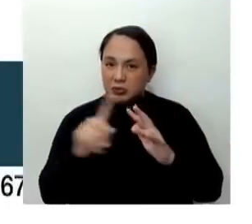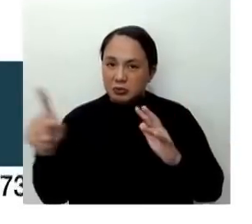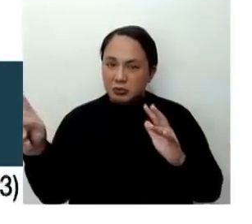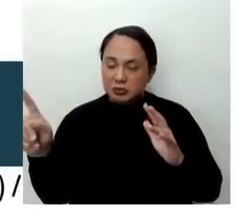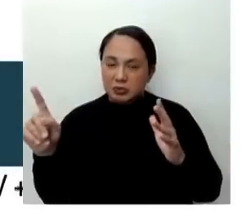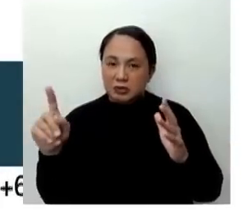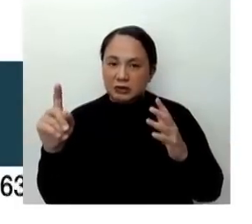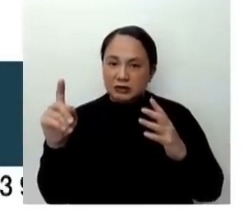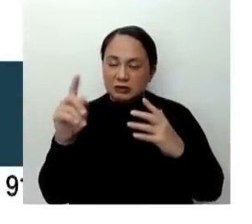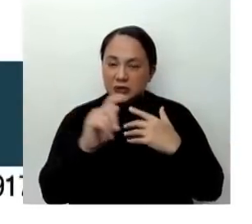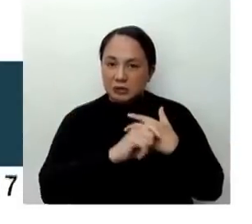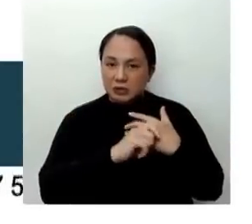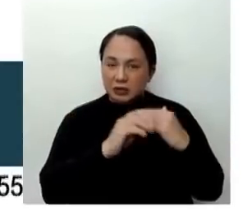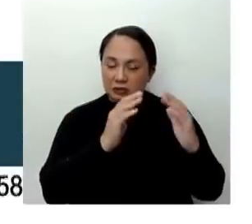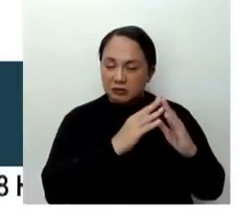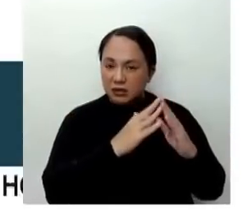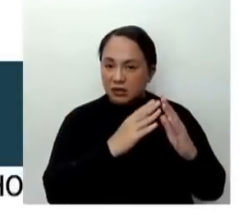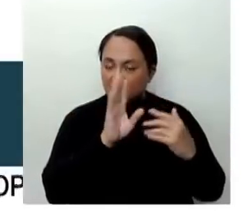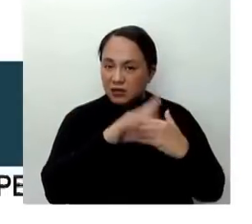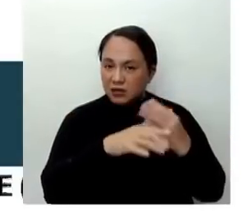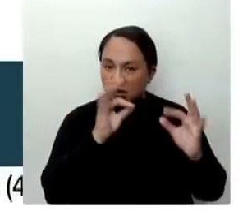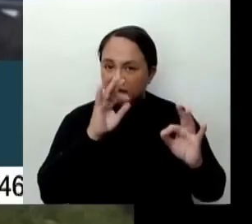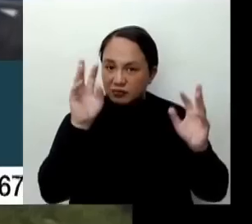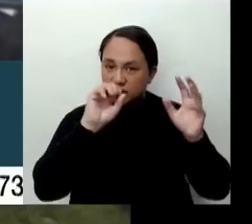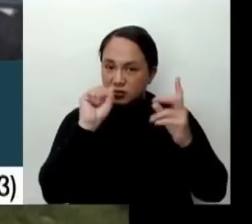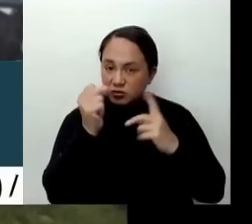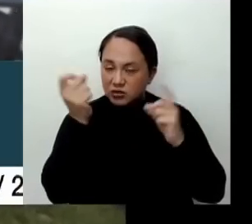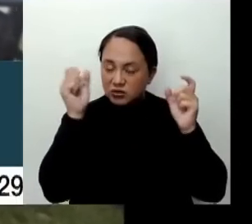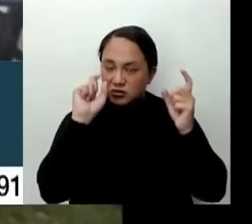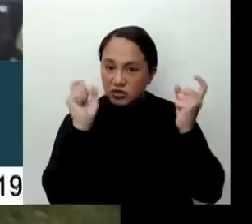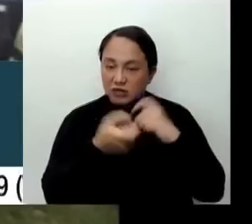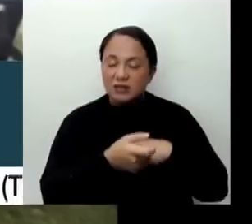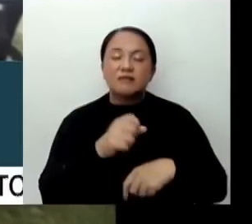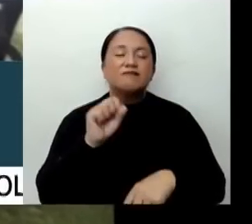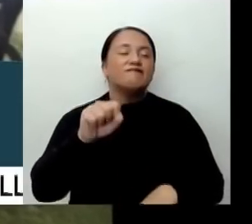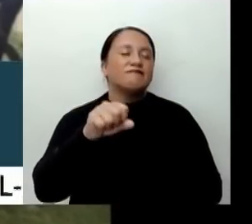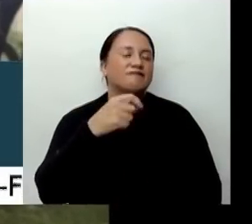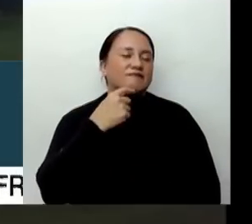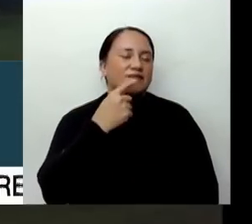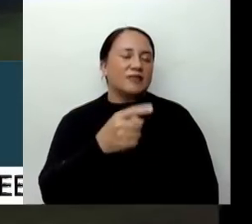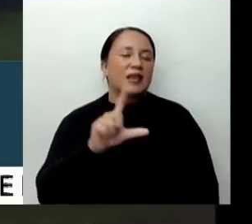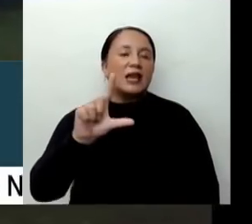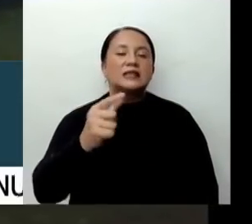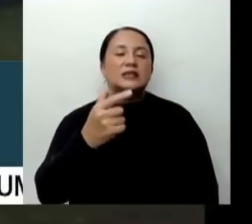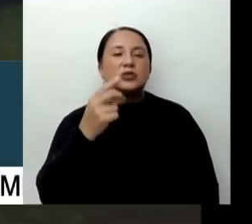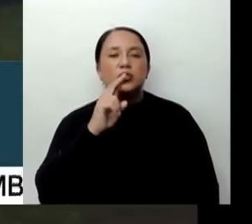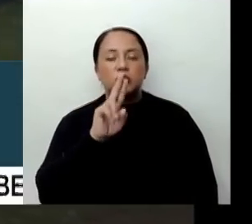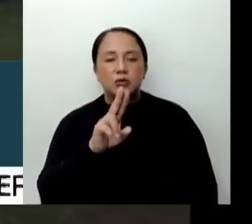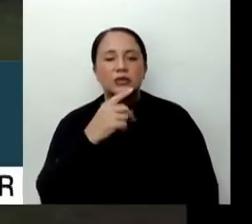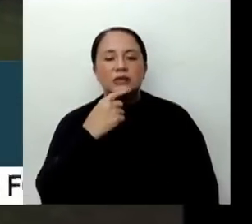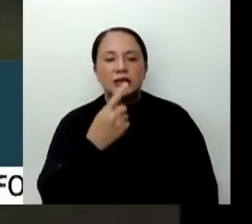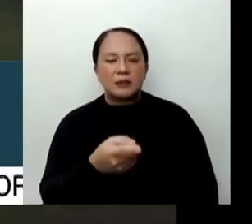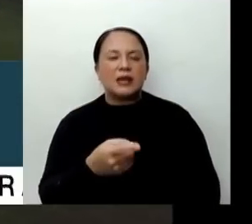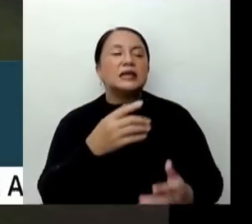change? Yes, Stanley. According to the local government unit of Tudela, in some